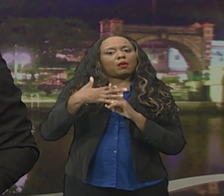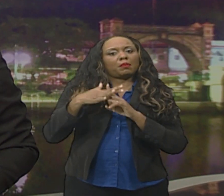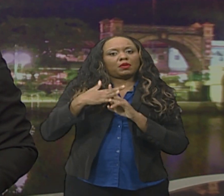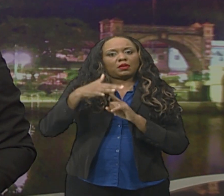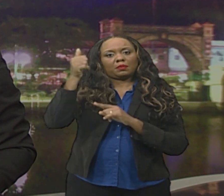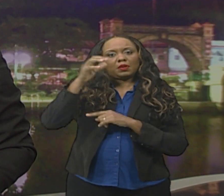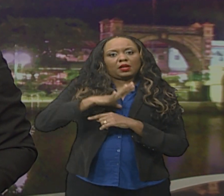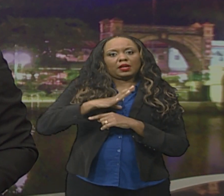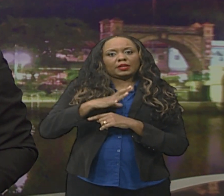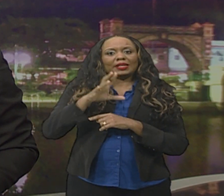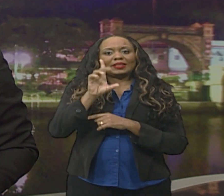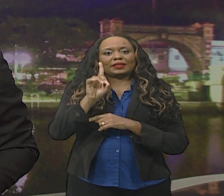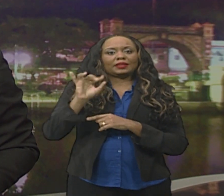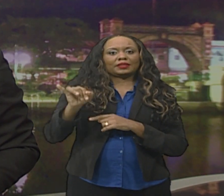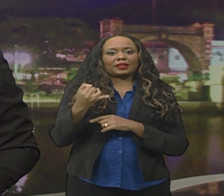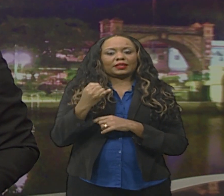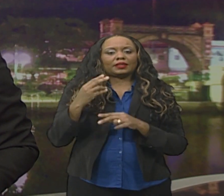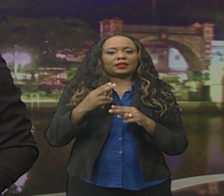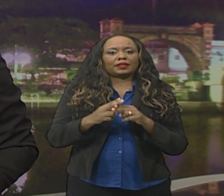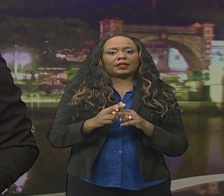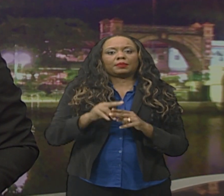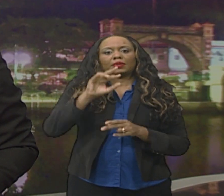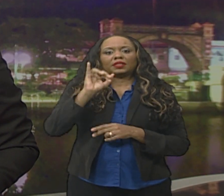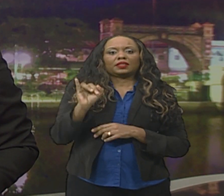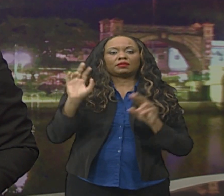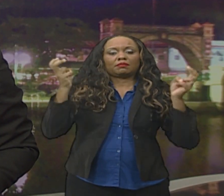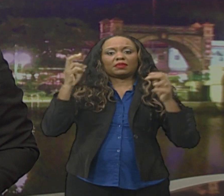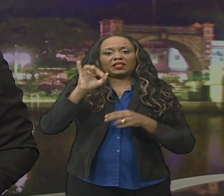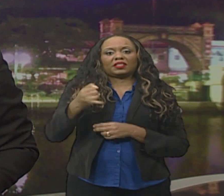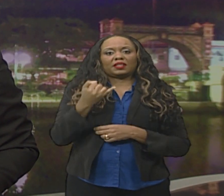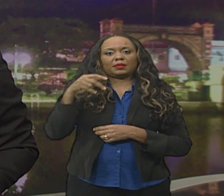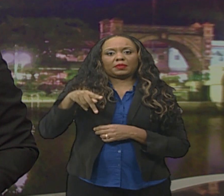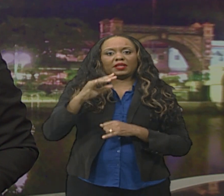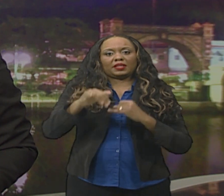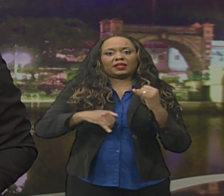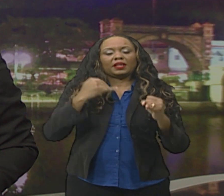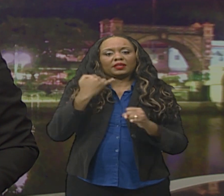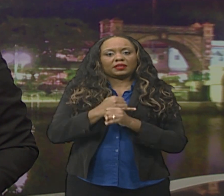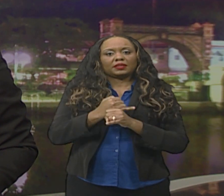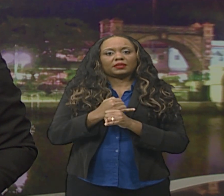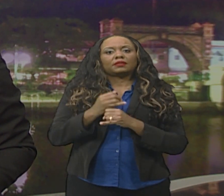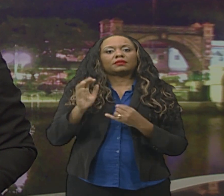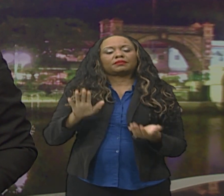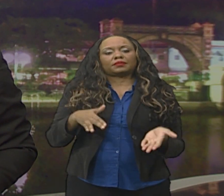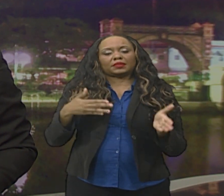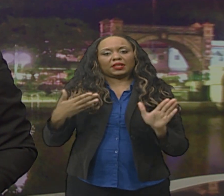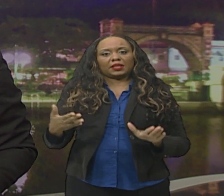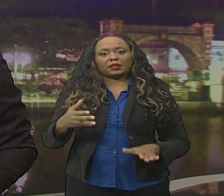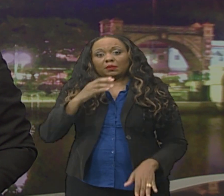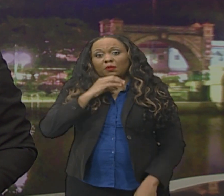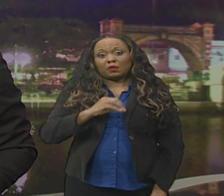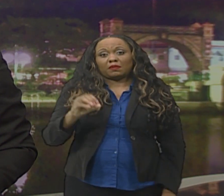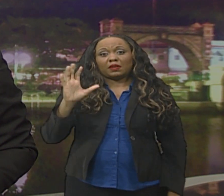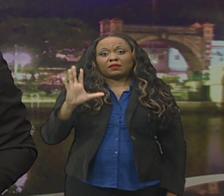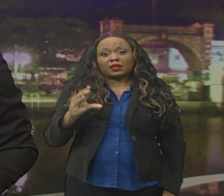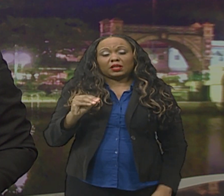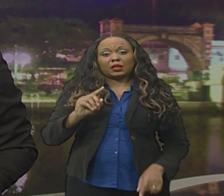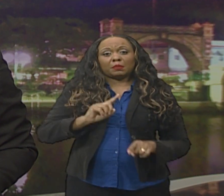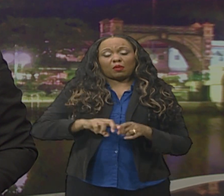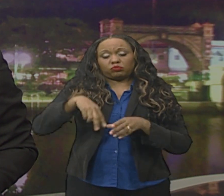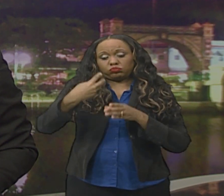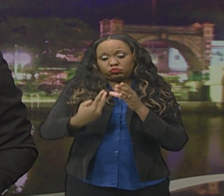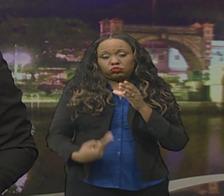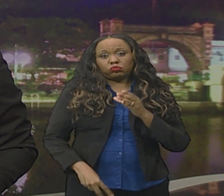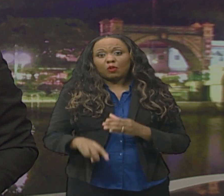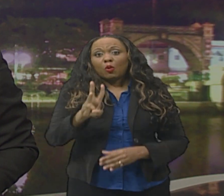popular 90s DJ John DJ JP International Pollard is dead. The 50-year-old's body was pulled from a well in St.